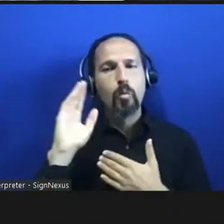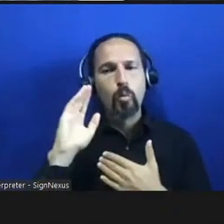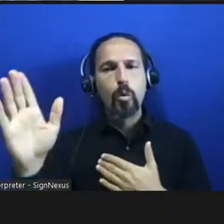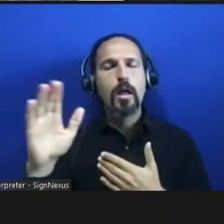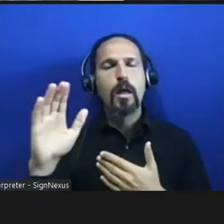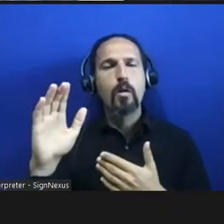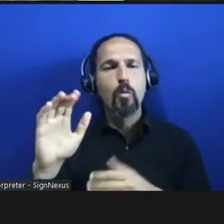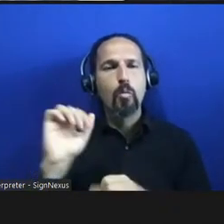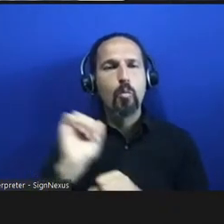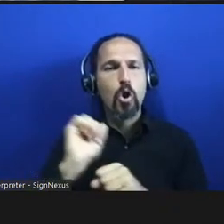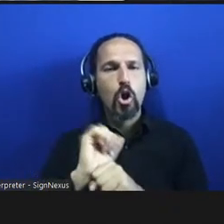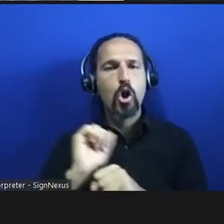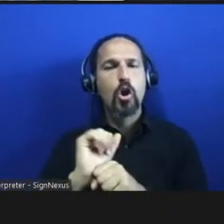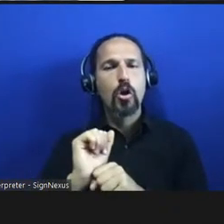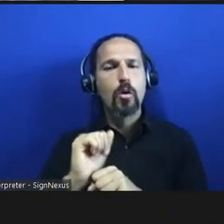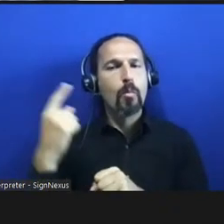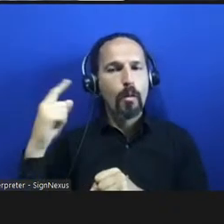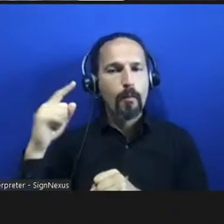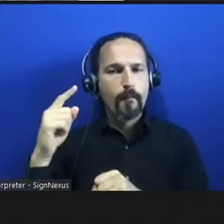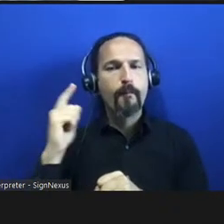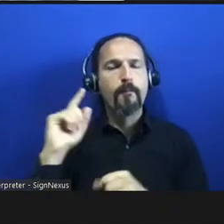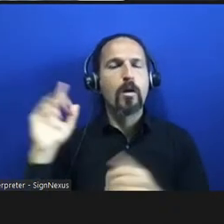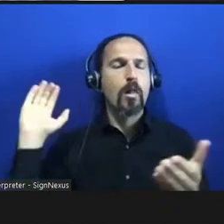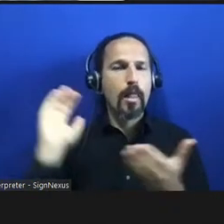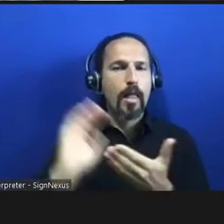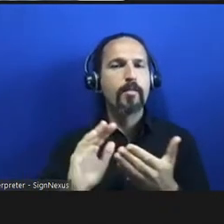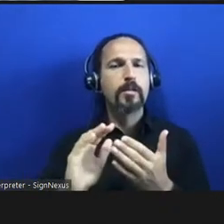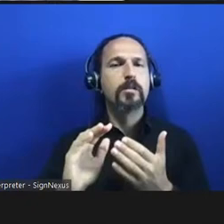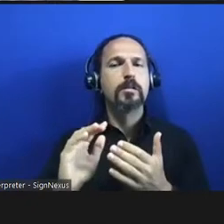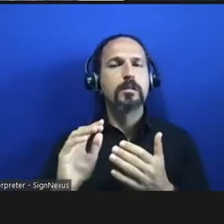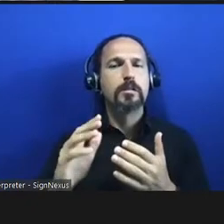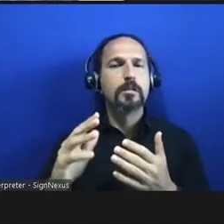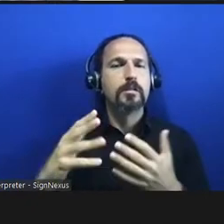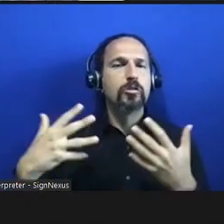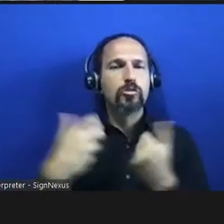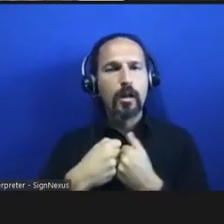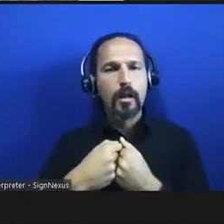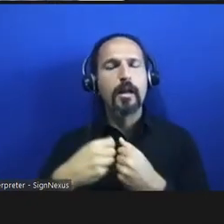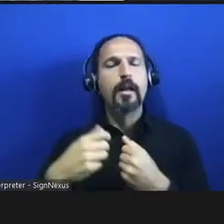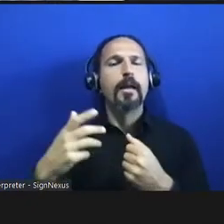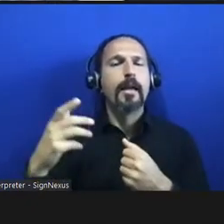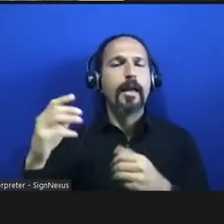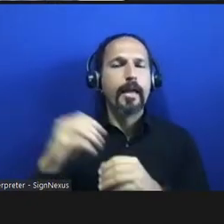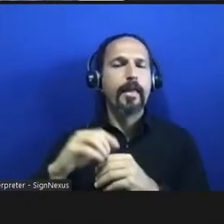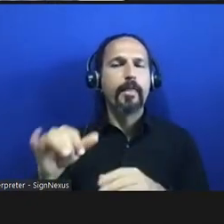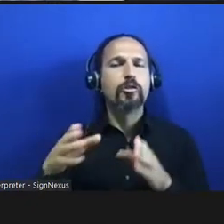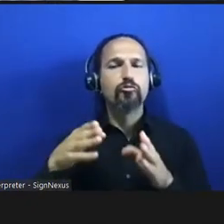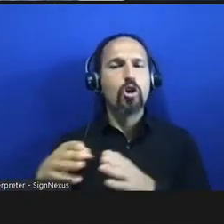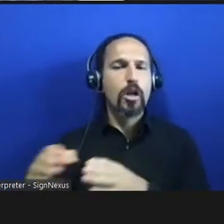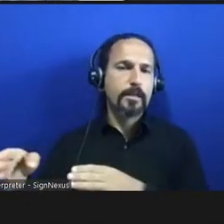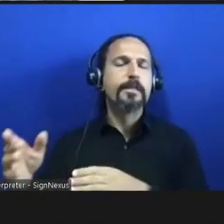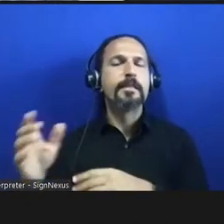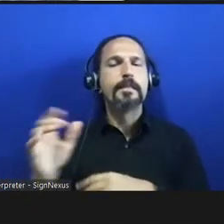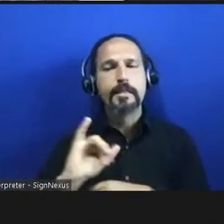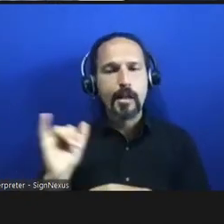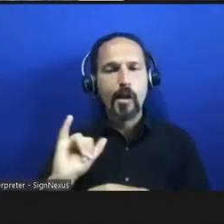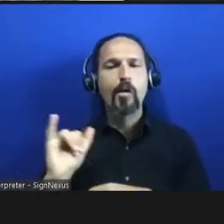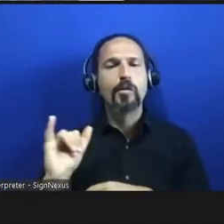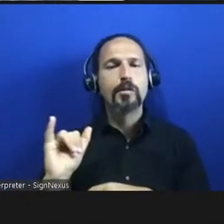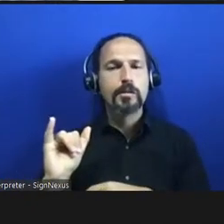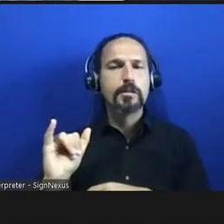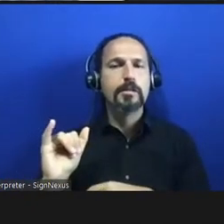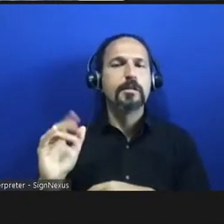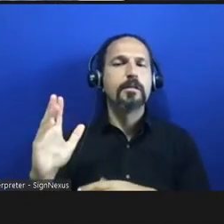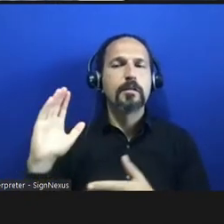work to have fewer tragedies on our streets along with